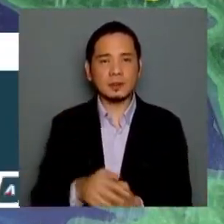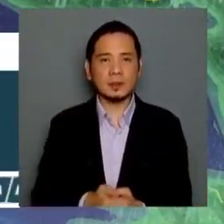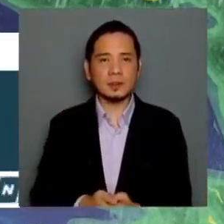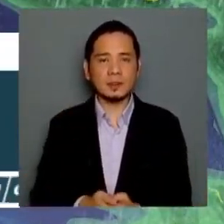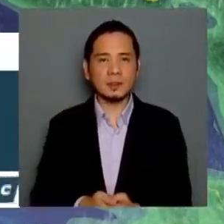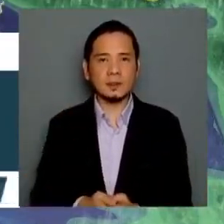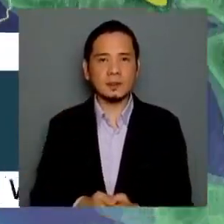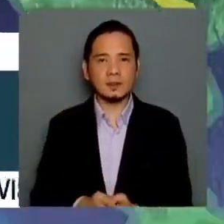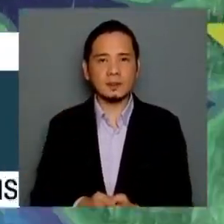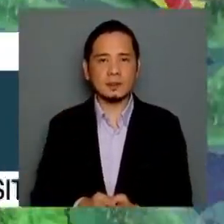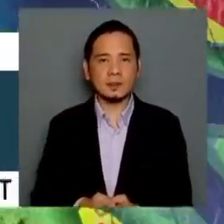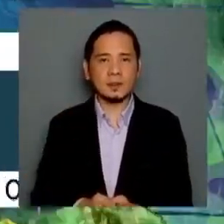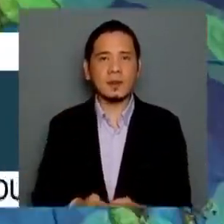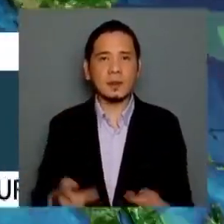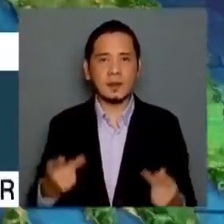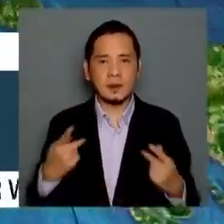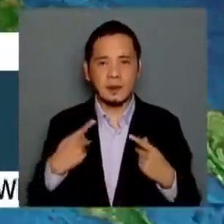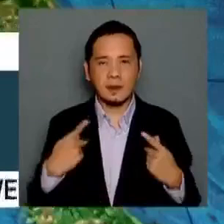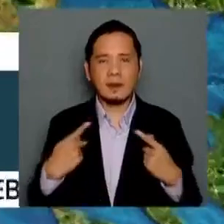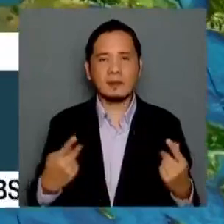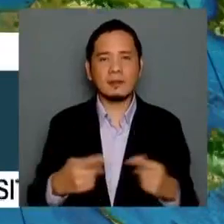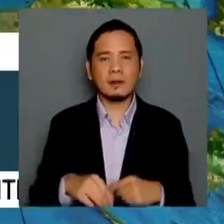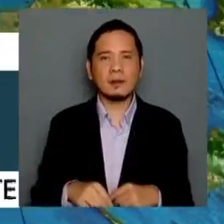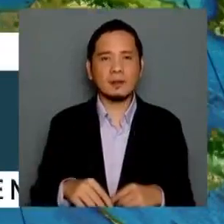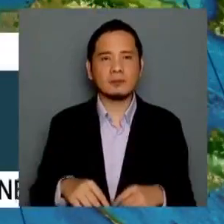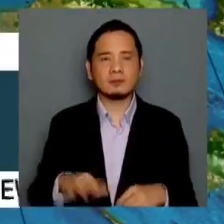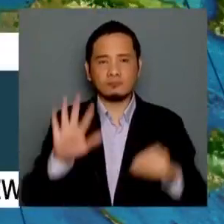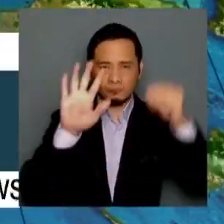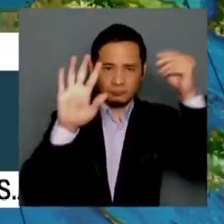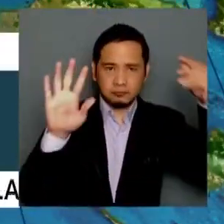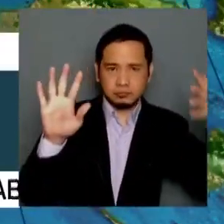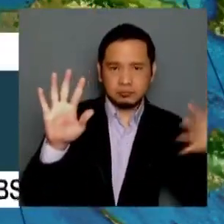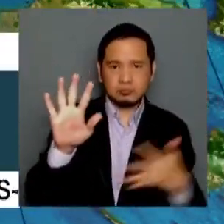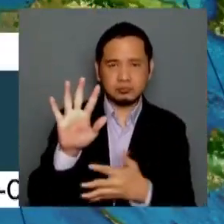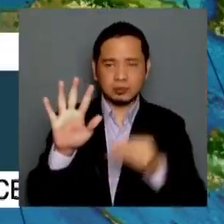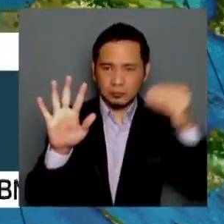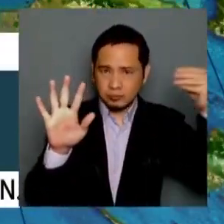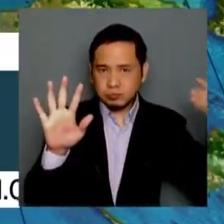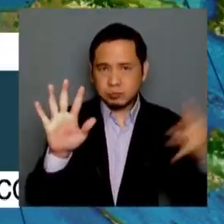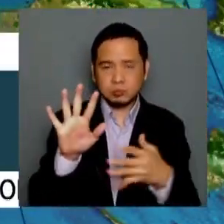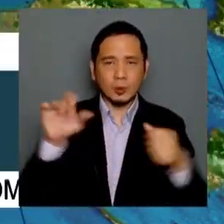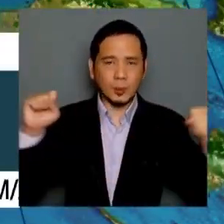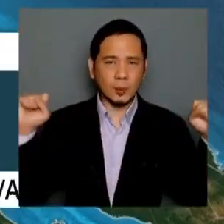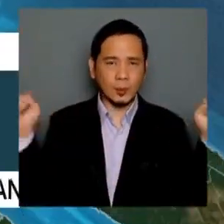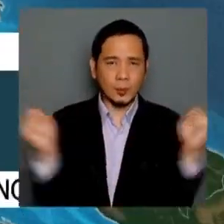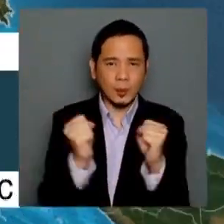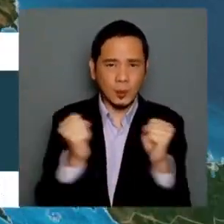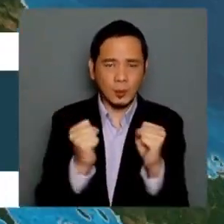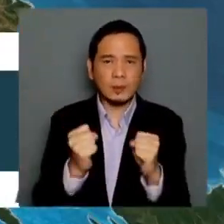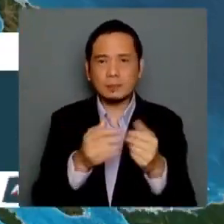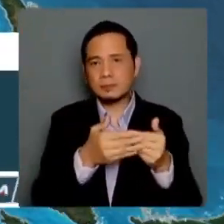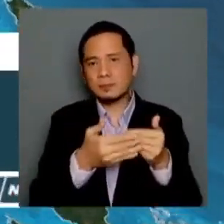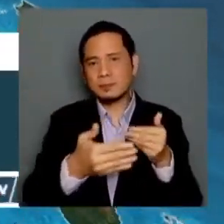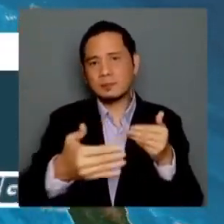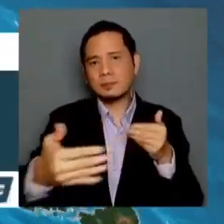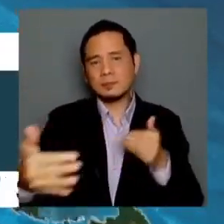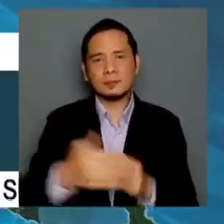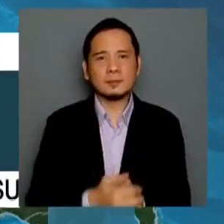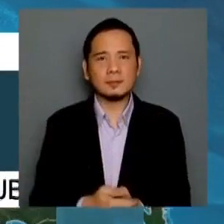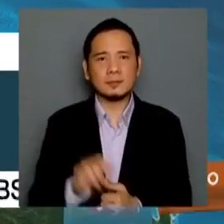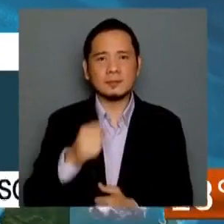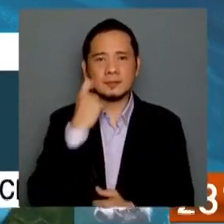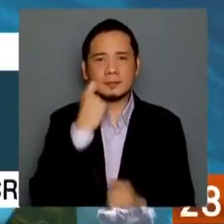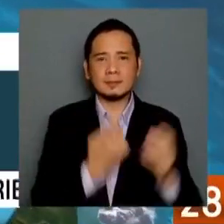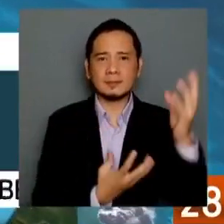to experience the effects of the northeast monsoon over most of Luzon for the coming days. And that's the latest here from Pag-asa